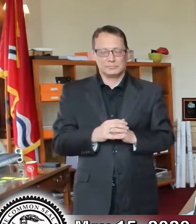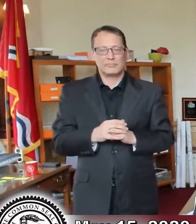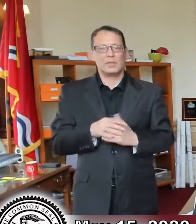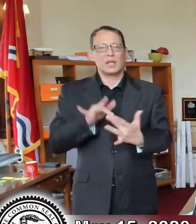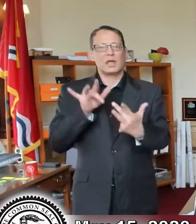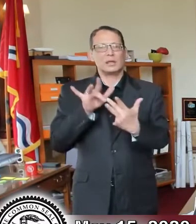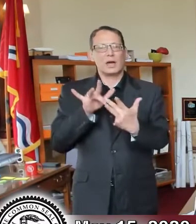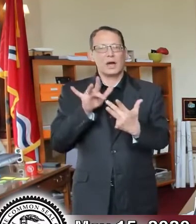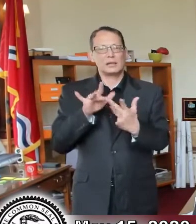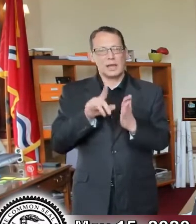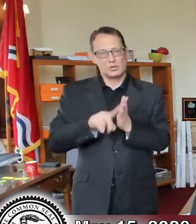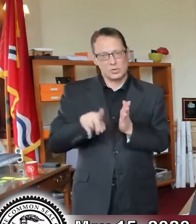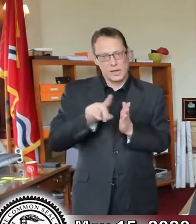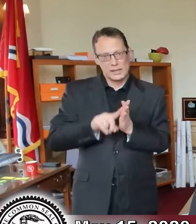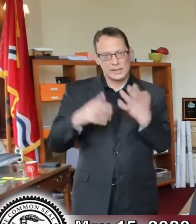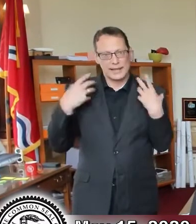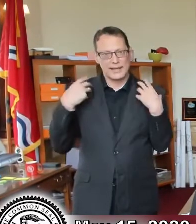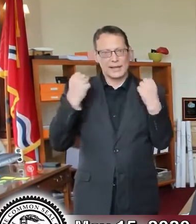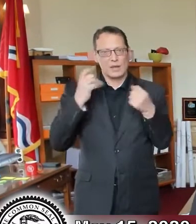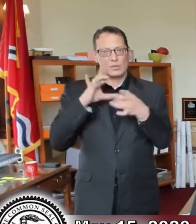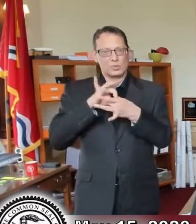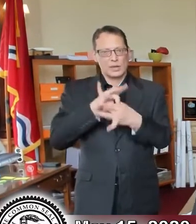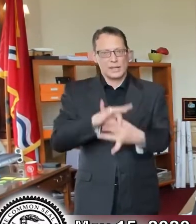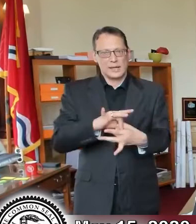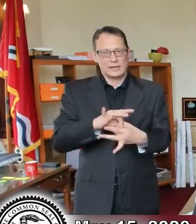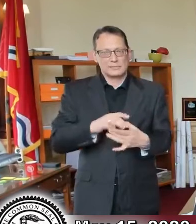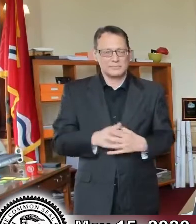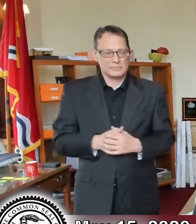contact tracing, those health-related things.